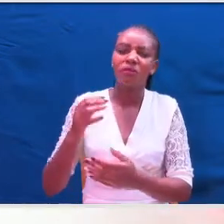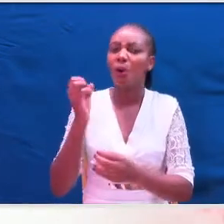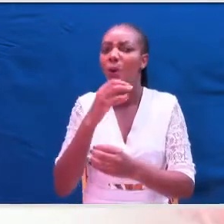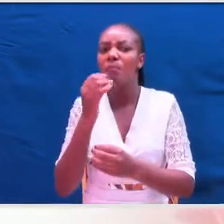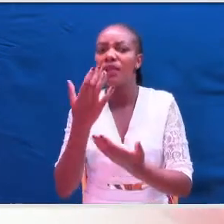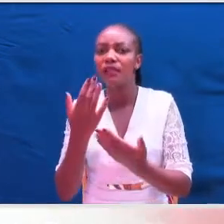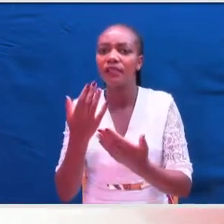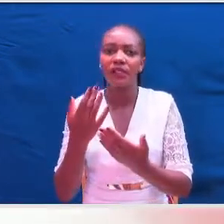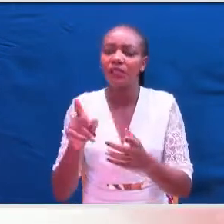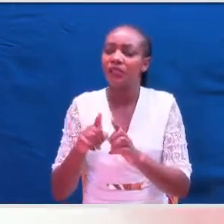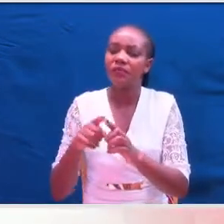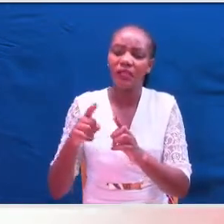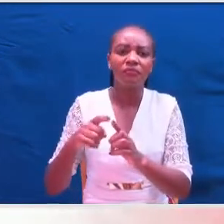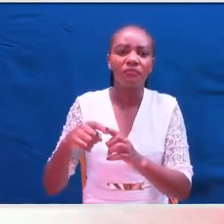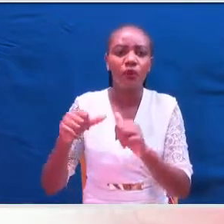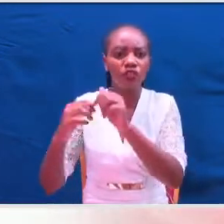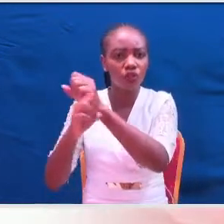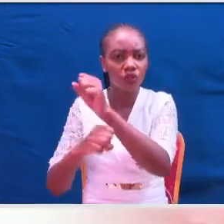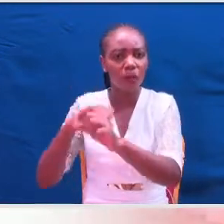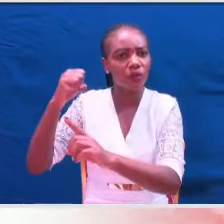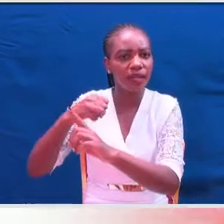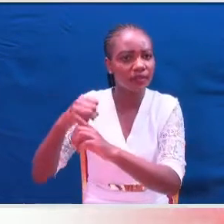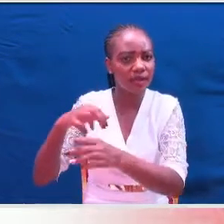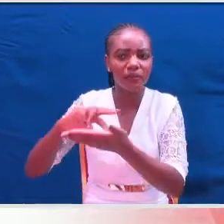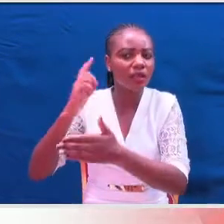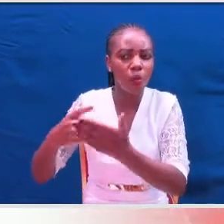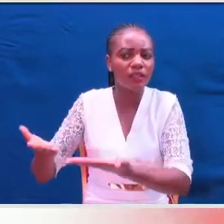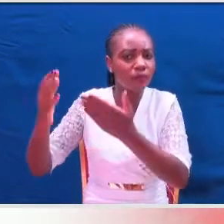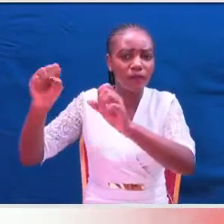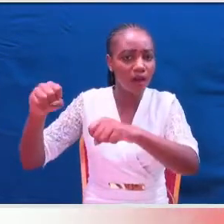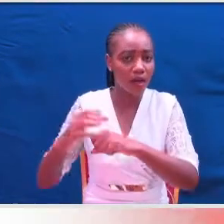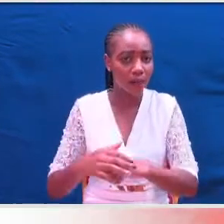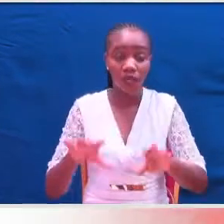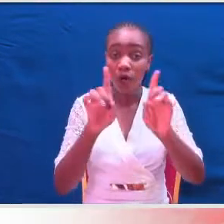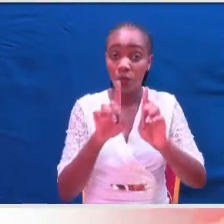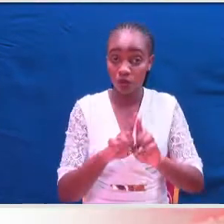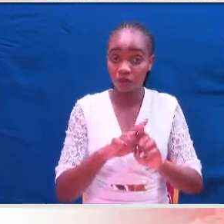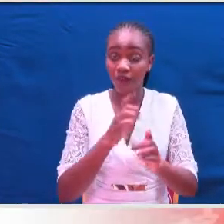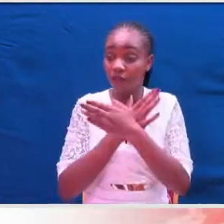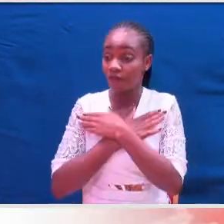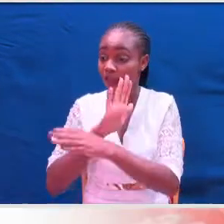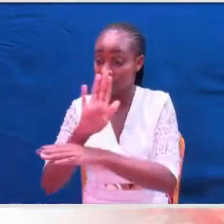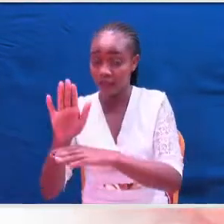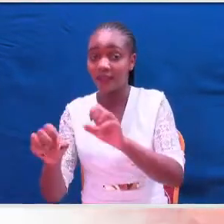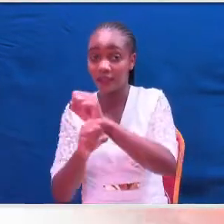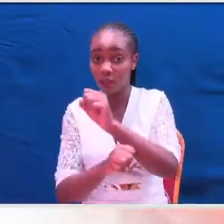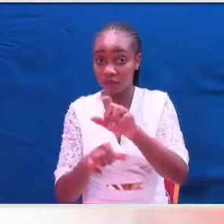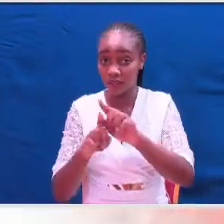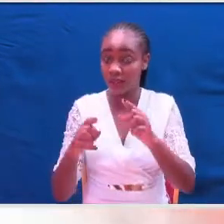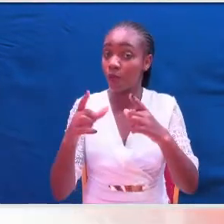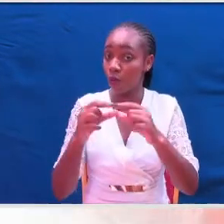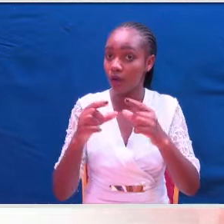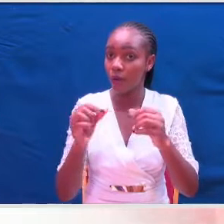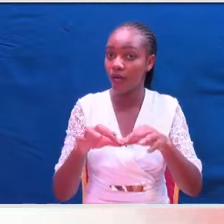kwamba hawa mahasla wanaweza pia kupanda ngazi. Ruto's sentiments were echoed by his close allies, who